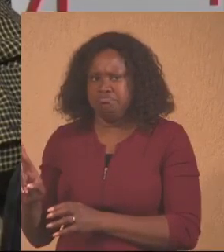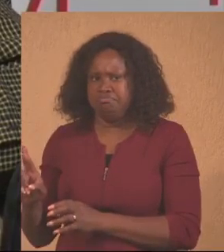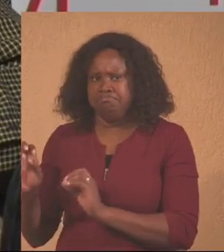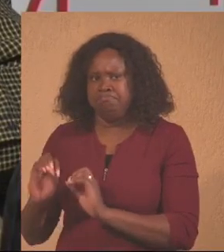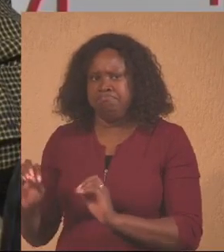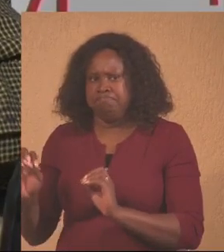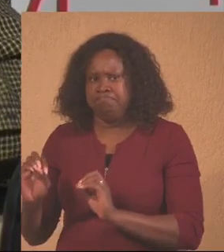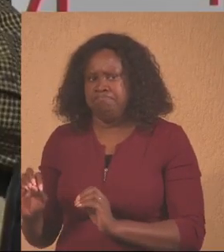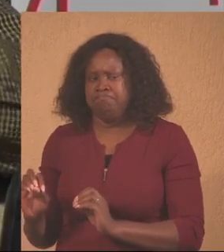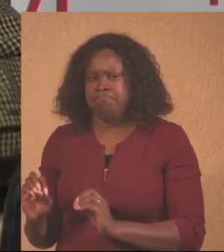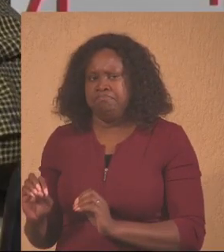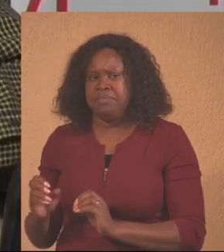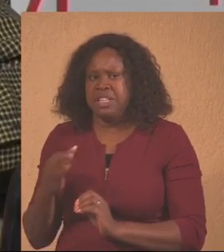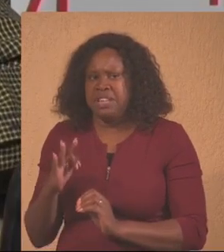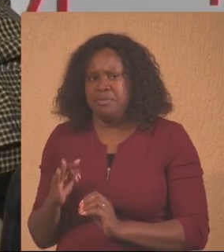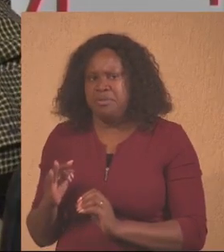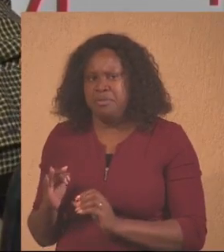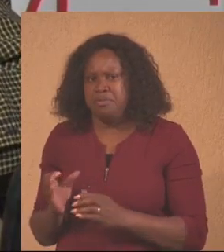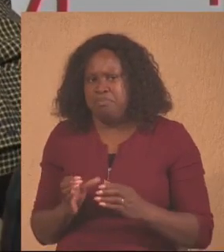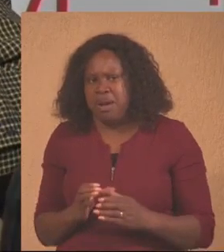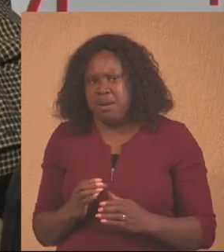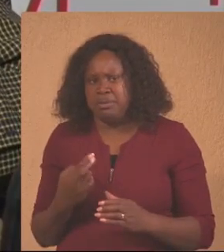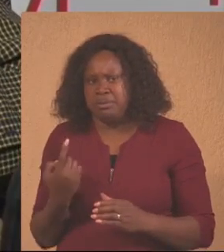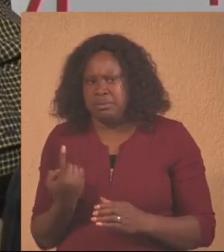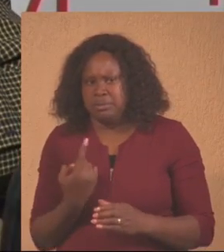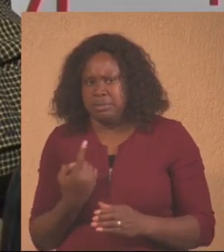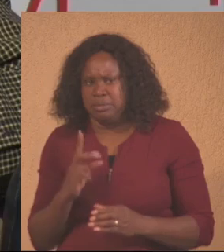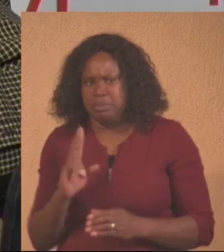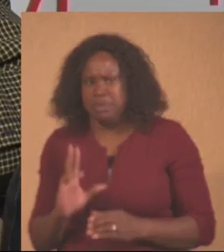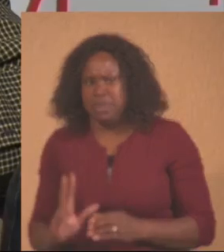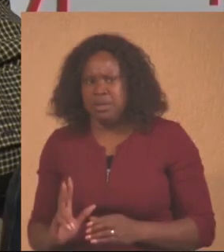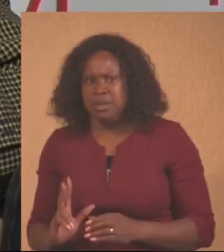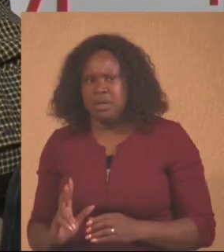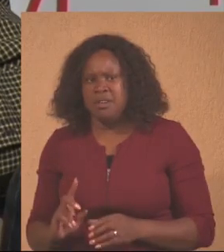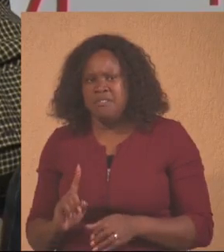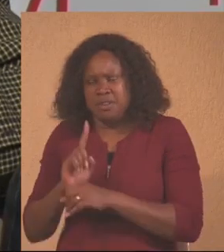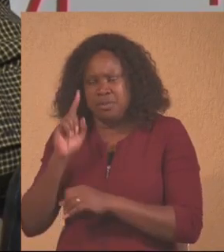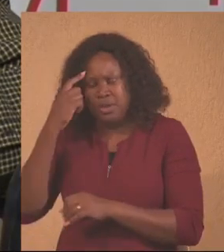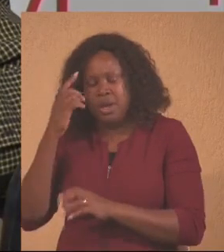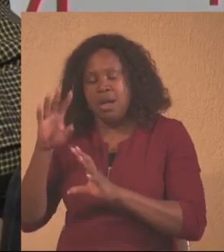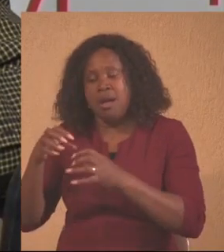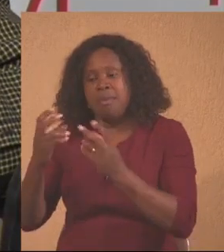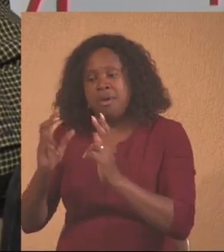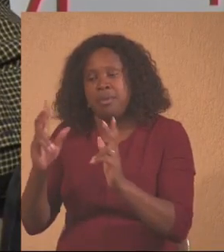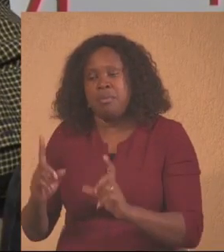the first thinking is that how many people could have been in contact with this person?